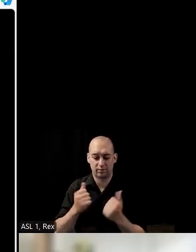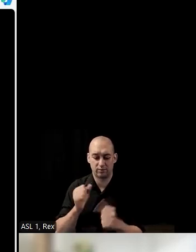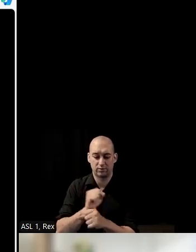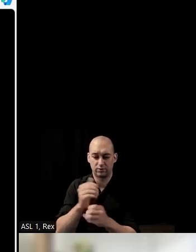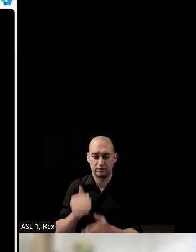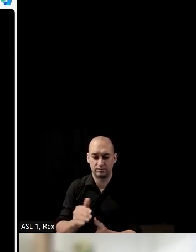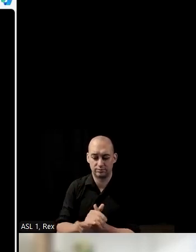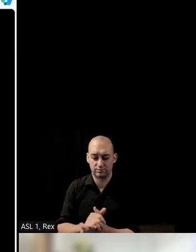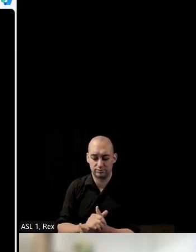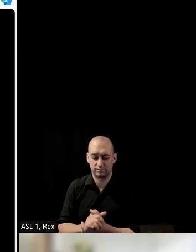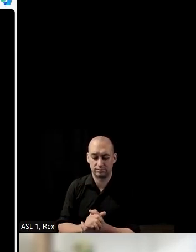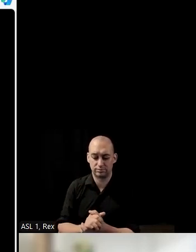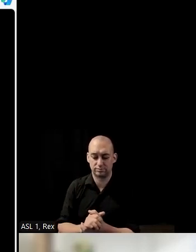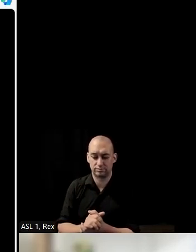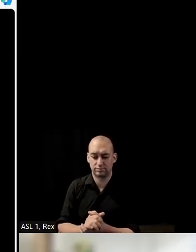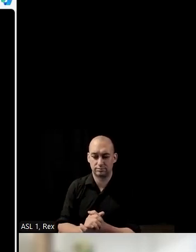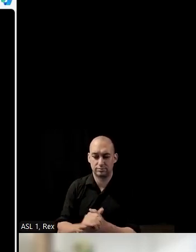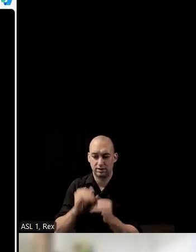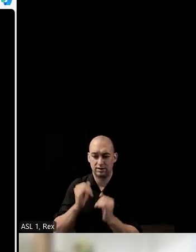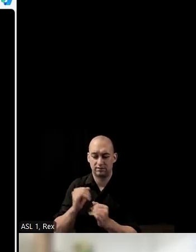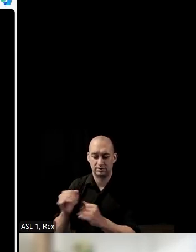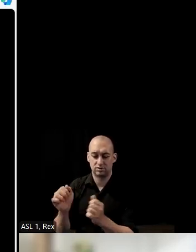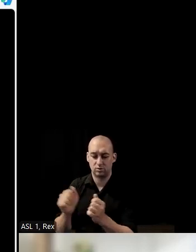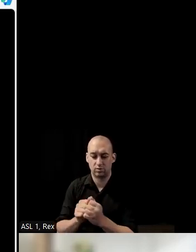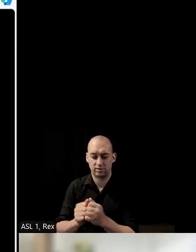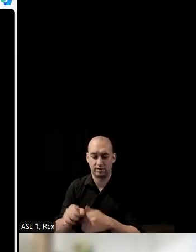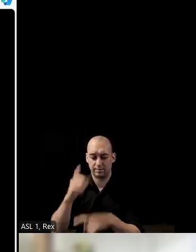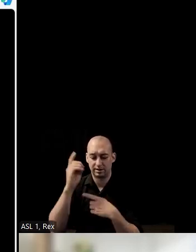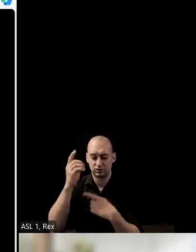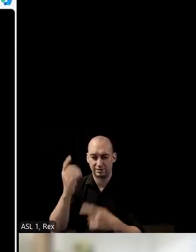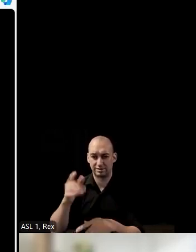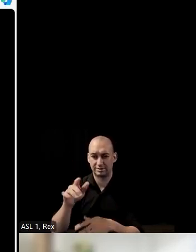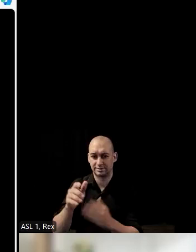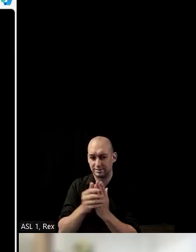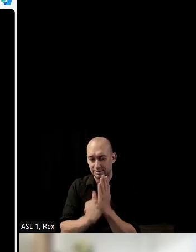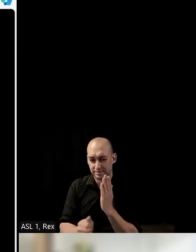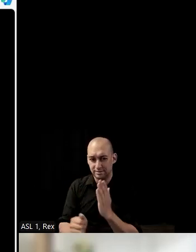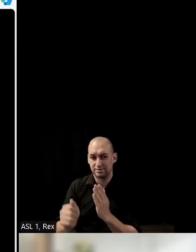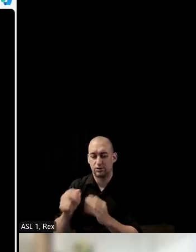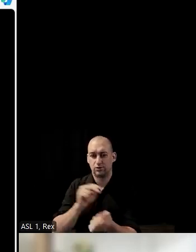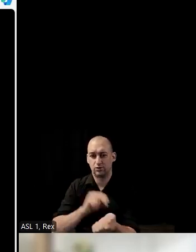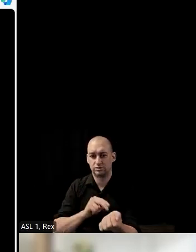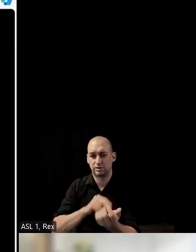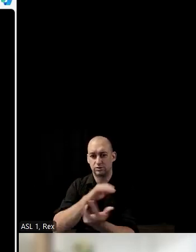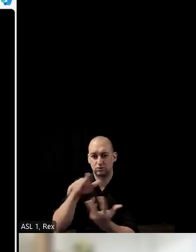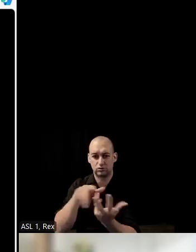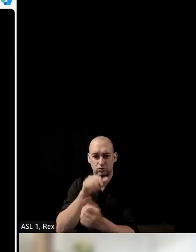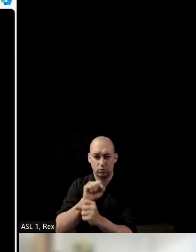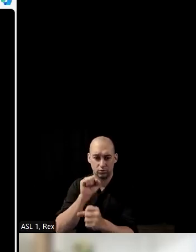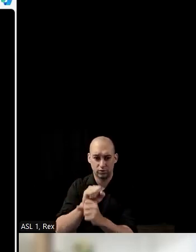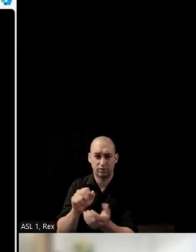the clinical team, are individuals with dementia expertise and typically involves nursing and social work and pharmacy.